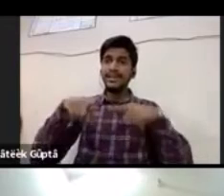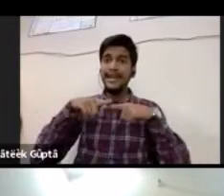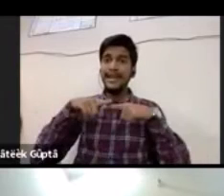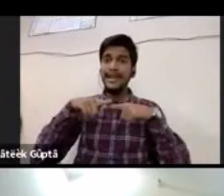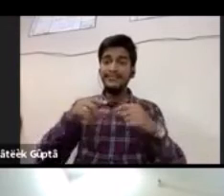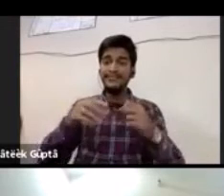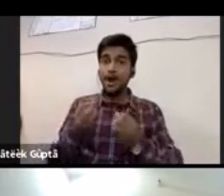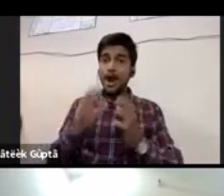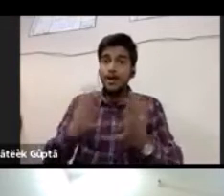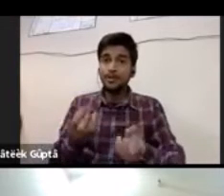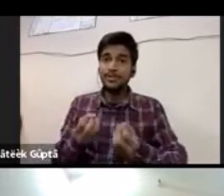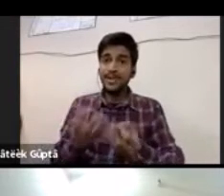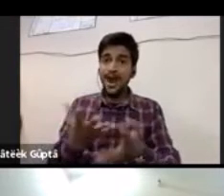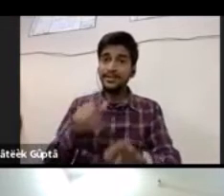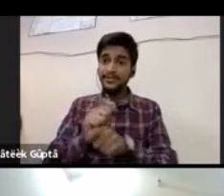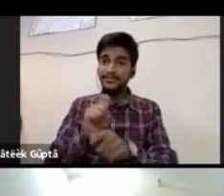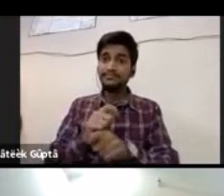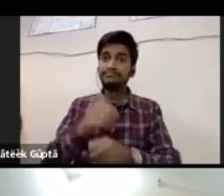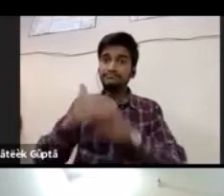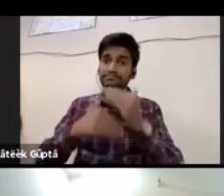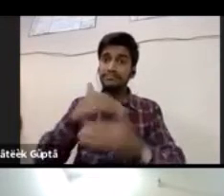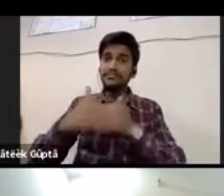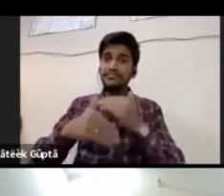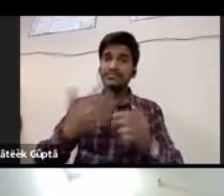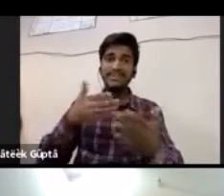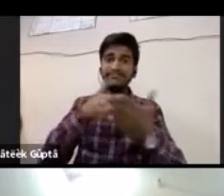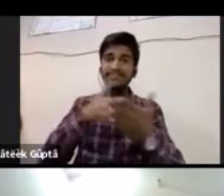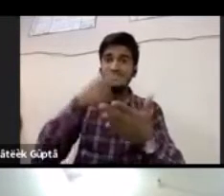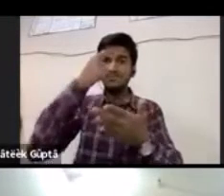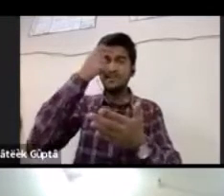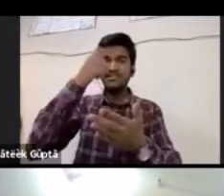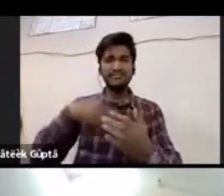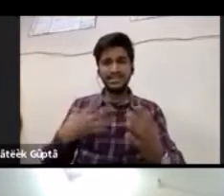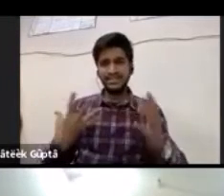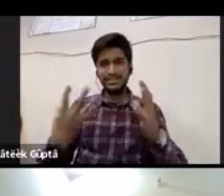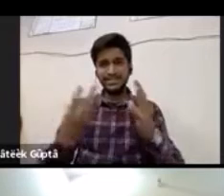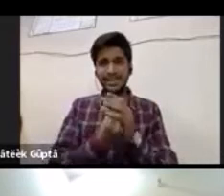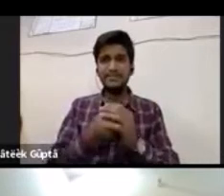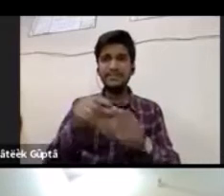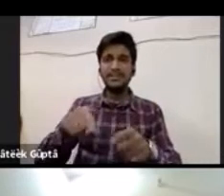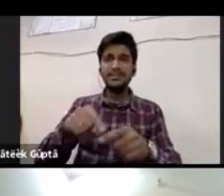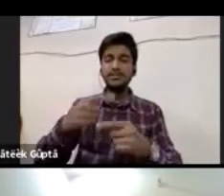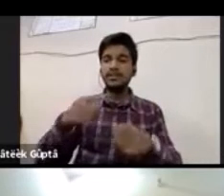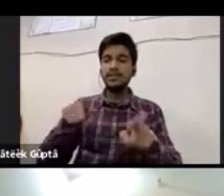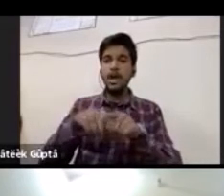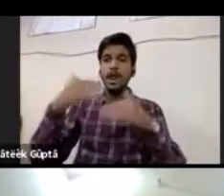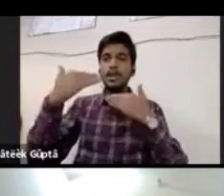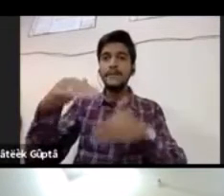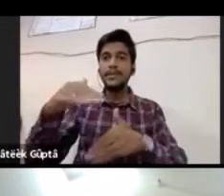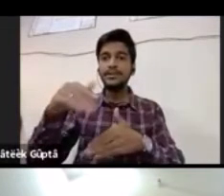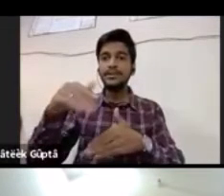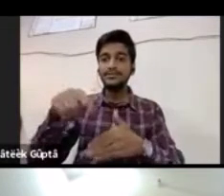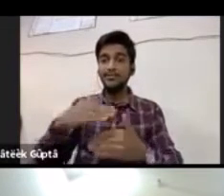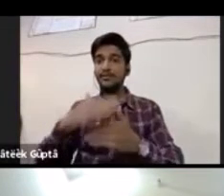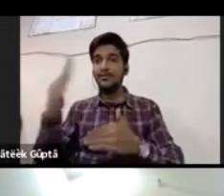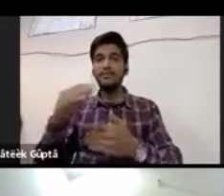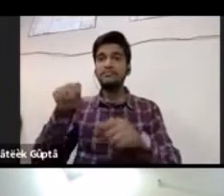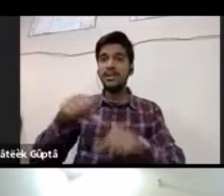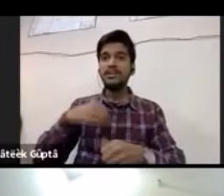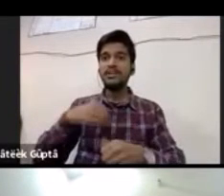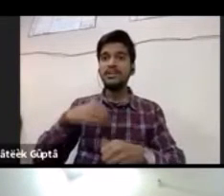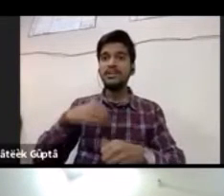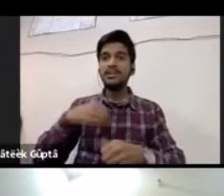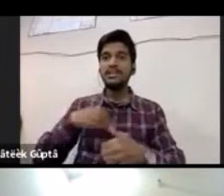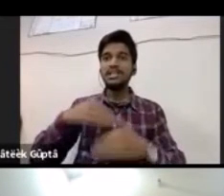mid of our life, it's all the same. We all have our own limitations. We all have our own abilities through